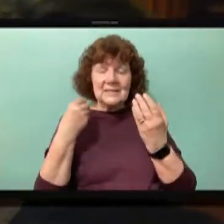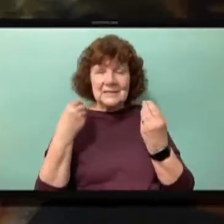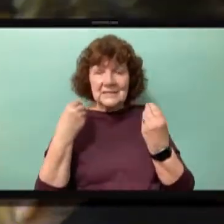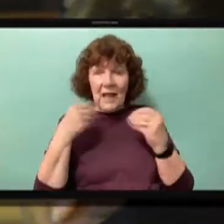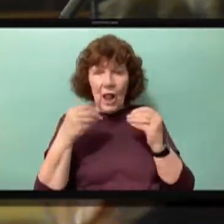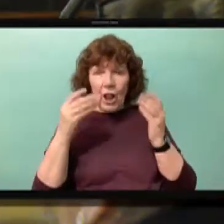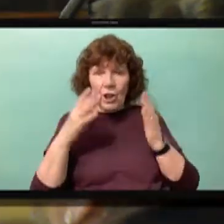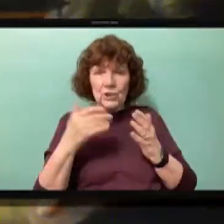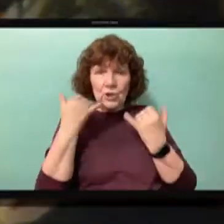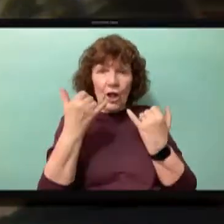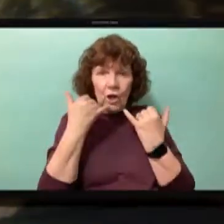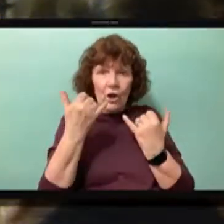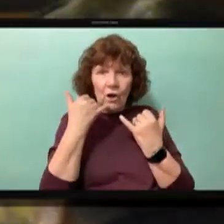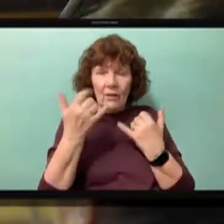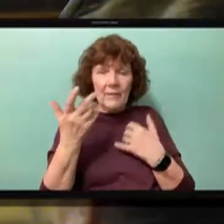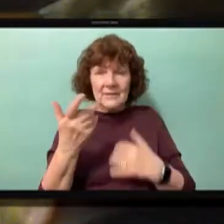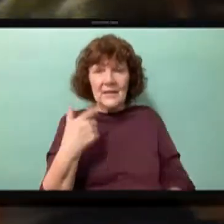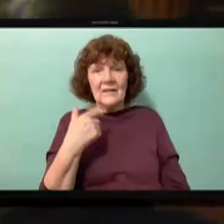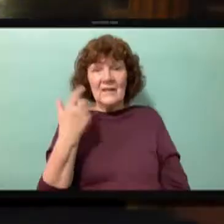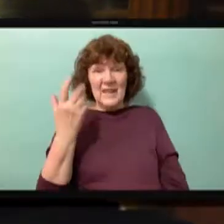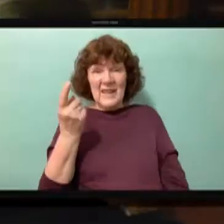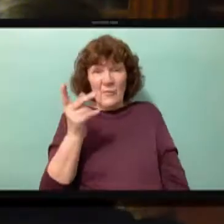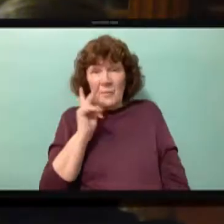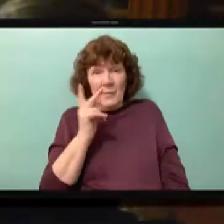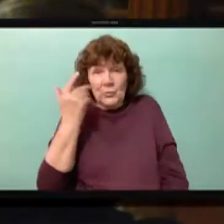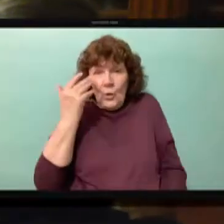committee, that also helps keep our